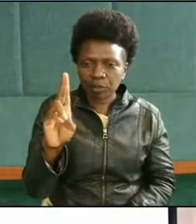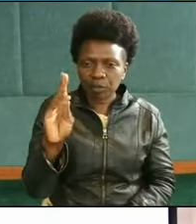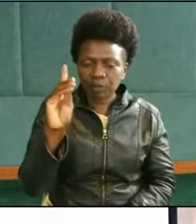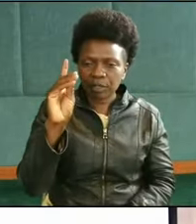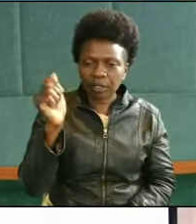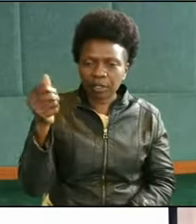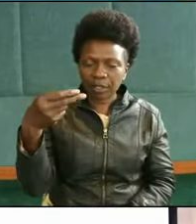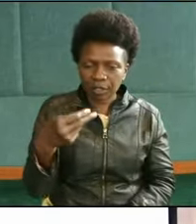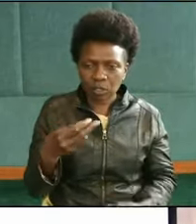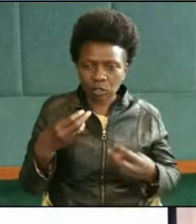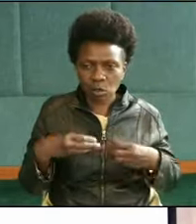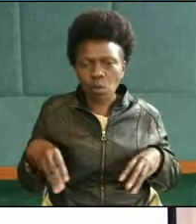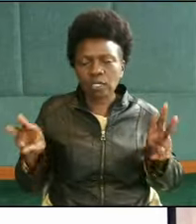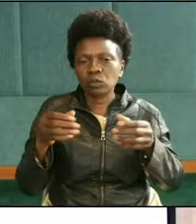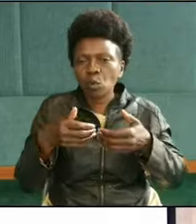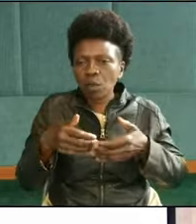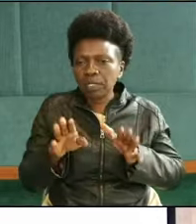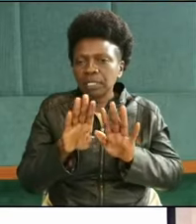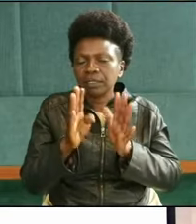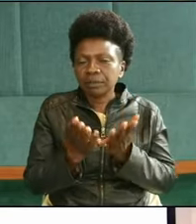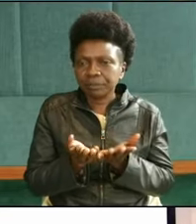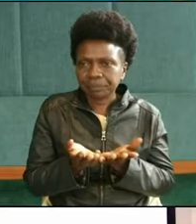is worthy to open the seal